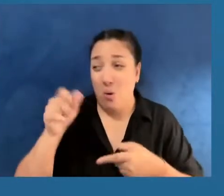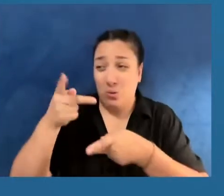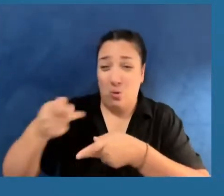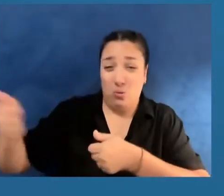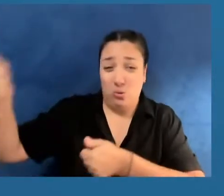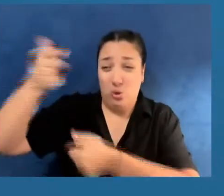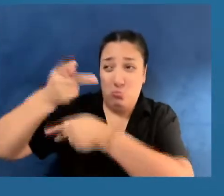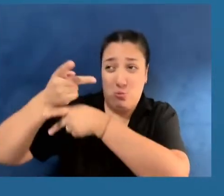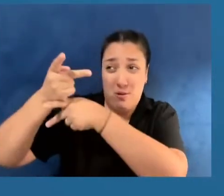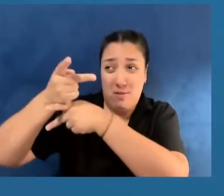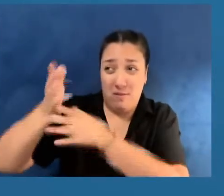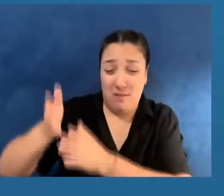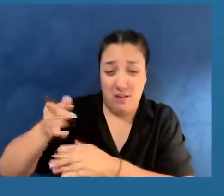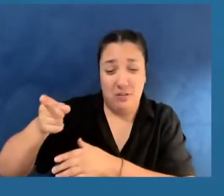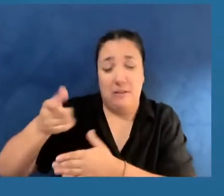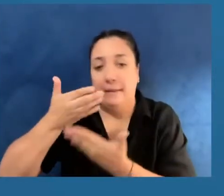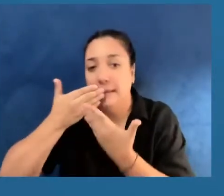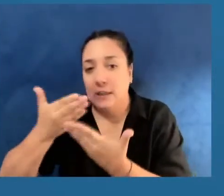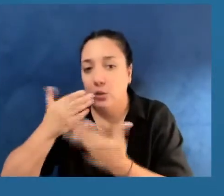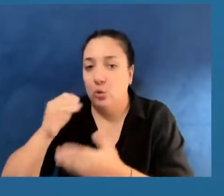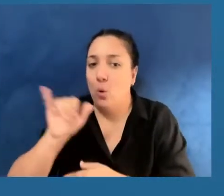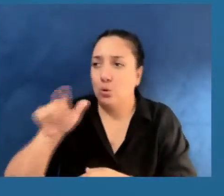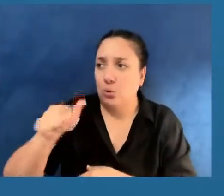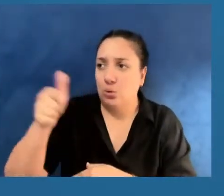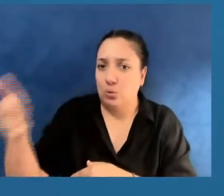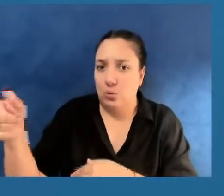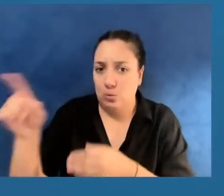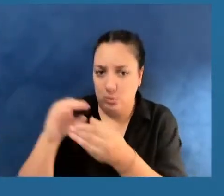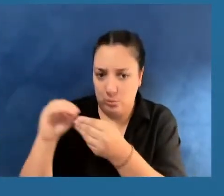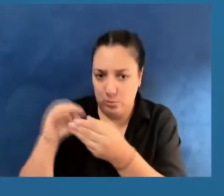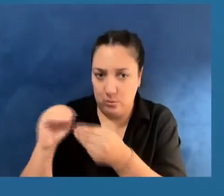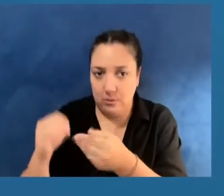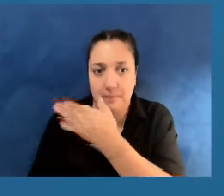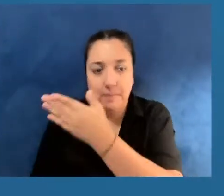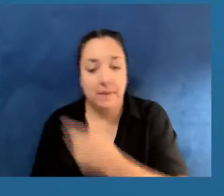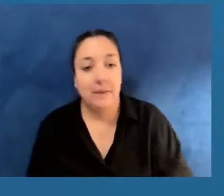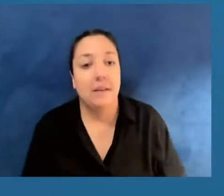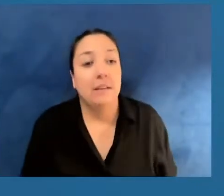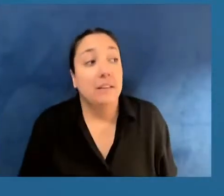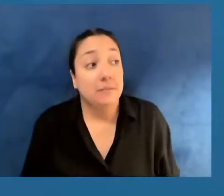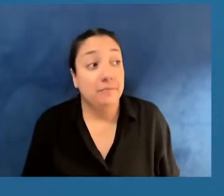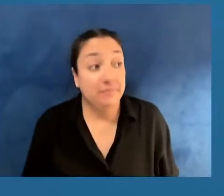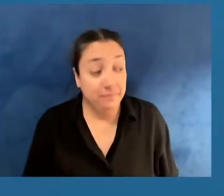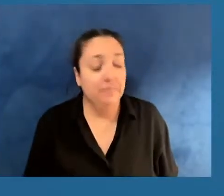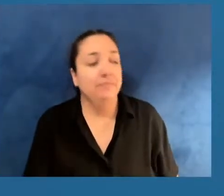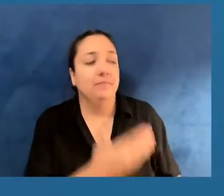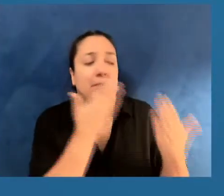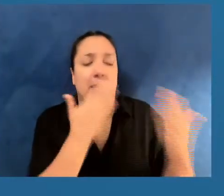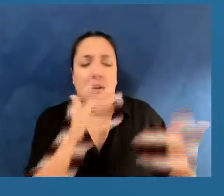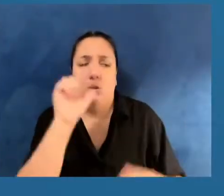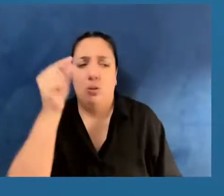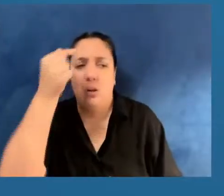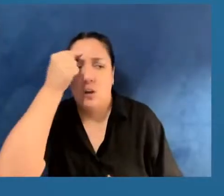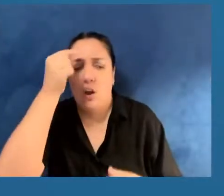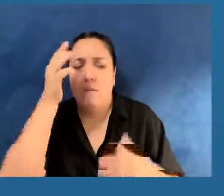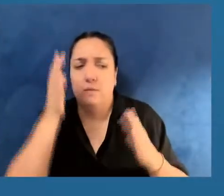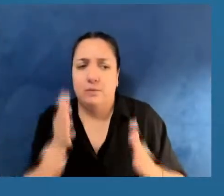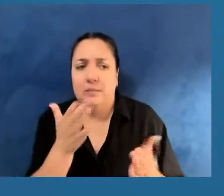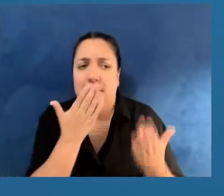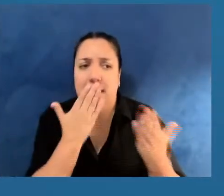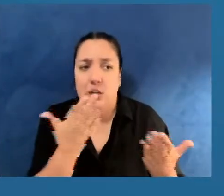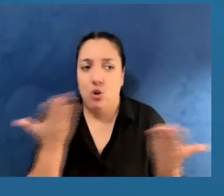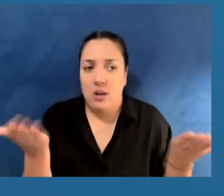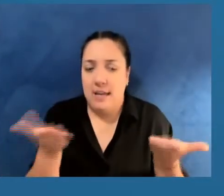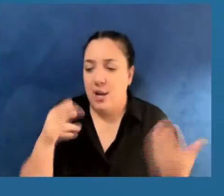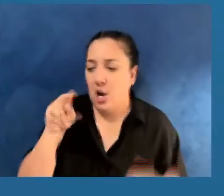and I would love to hear your remarks. Sure, thank you and welcome, Governor. We're so honored to have you here and at Niagara Falls High School. And as you